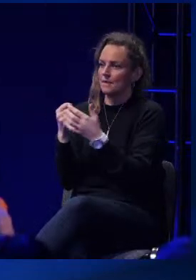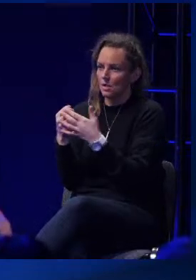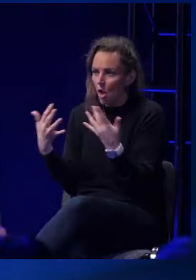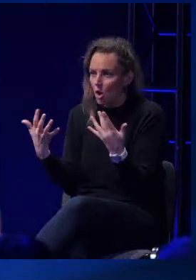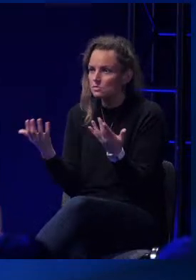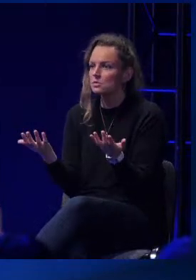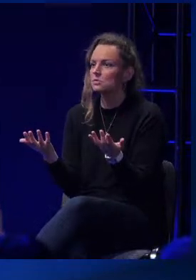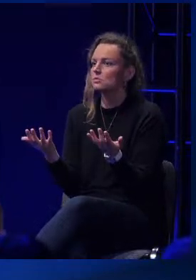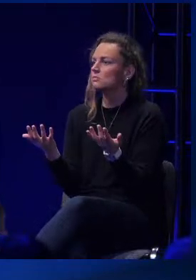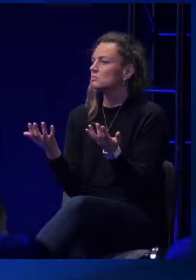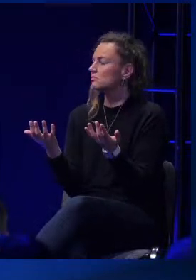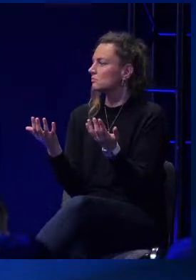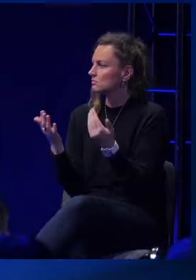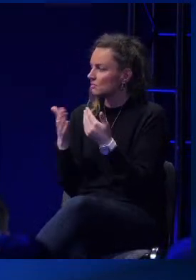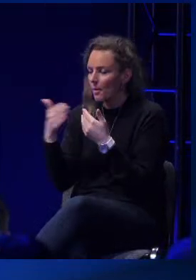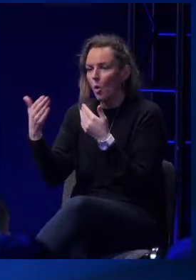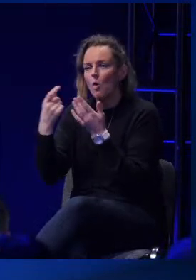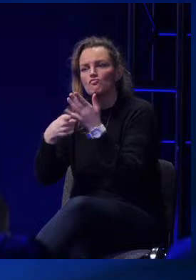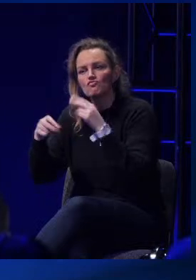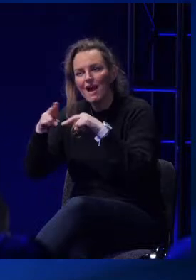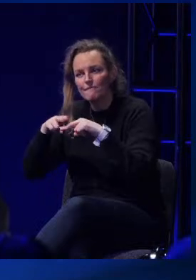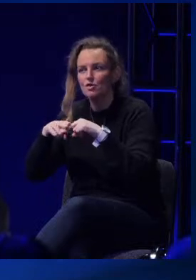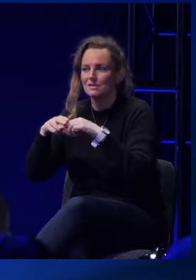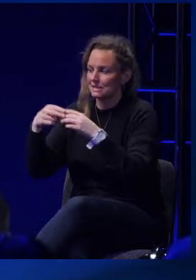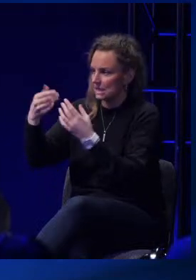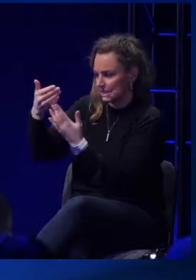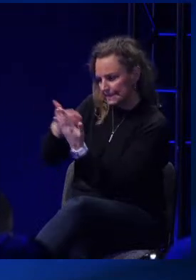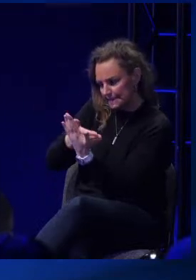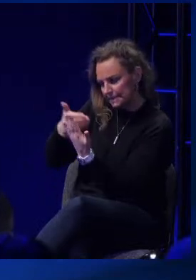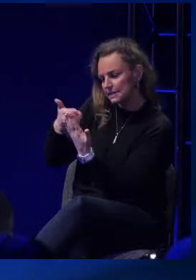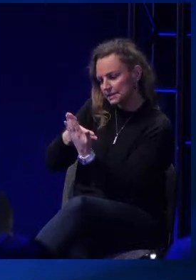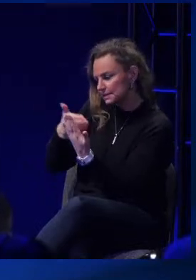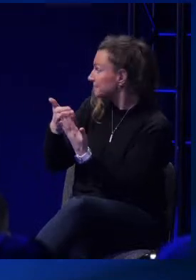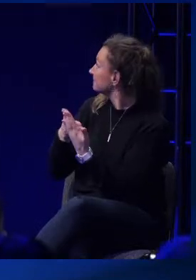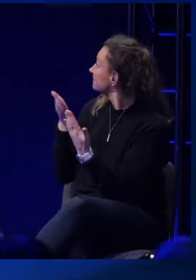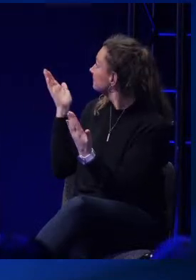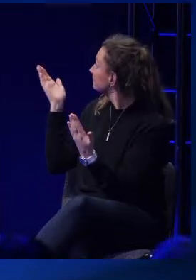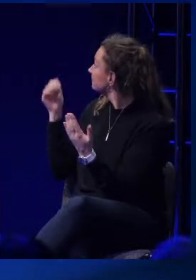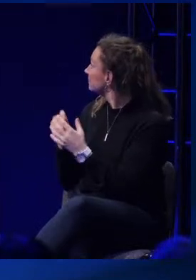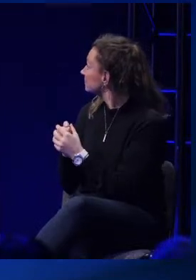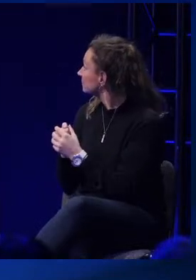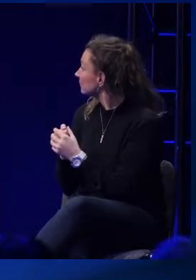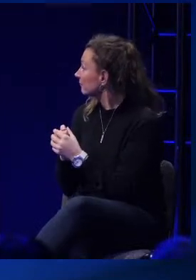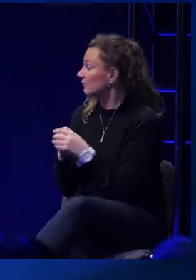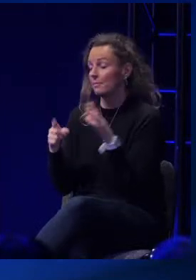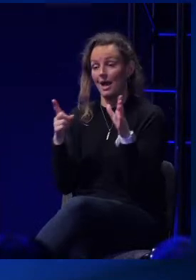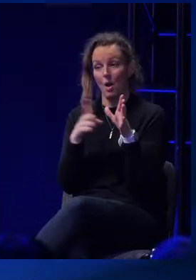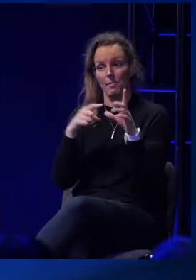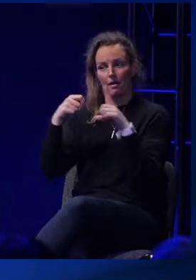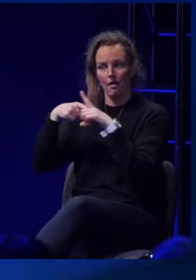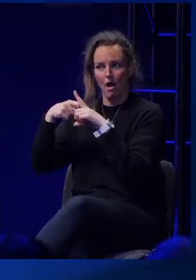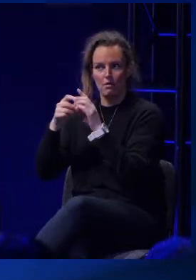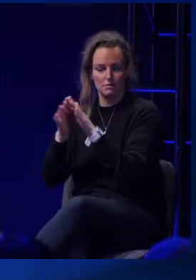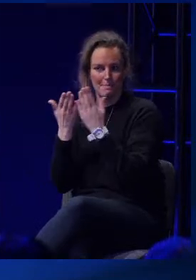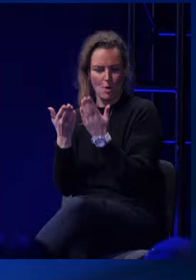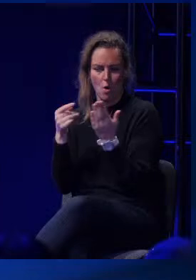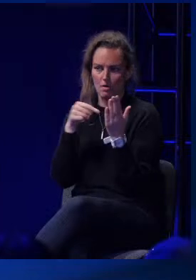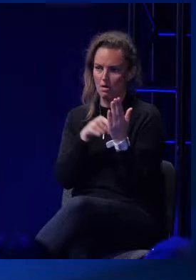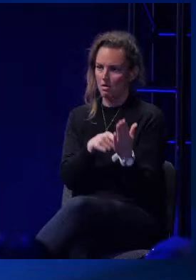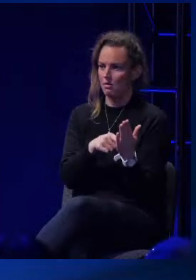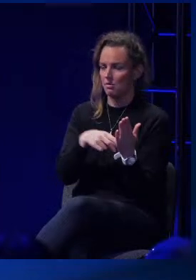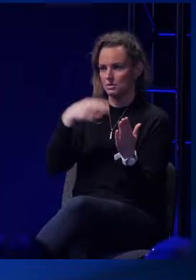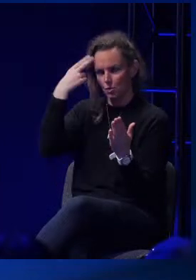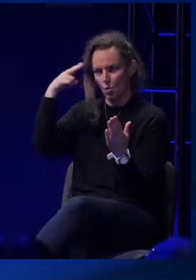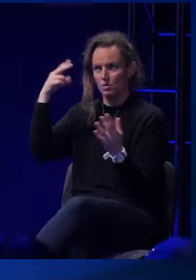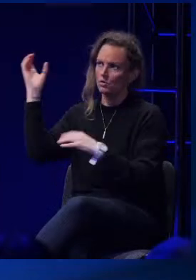lot more references from Albert Kahn's book of, I think it's The Dawn